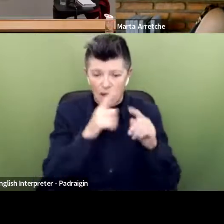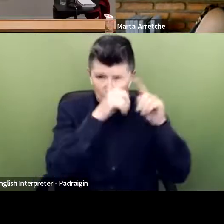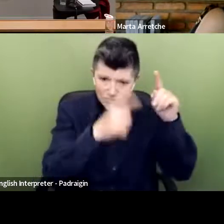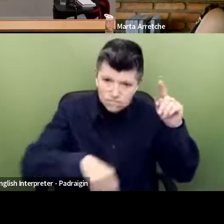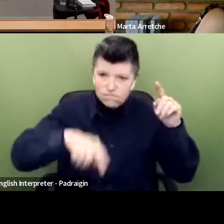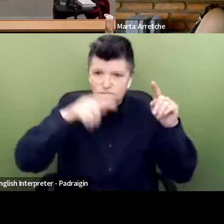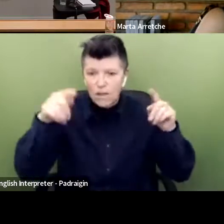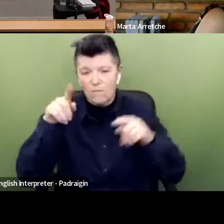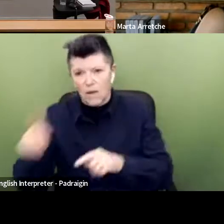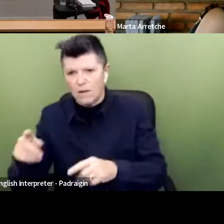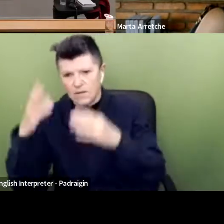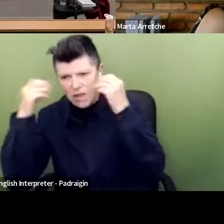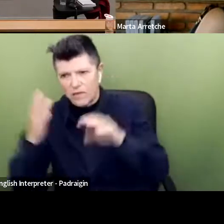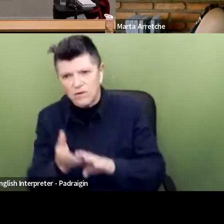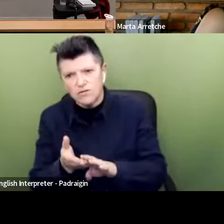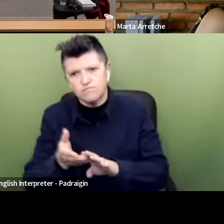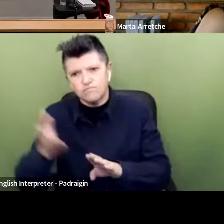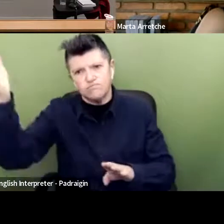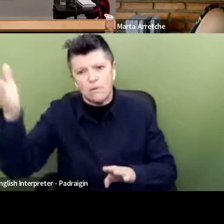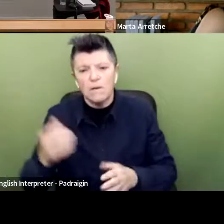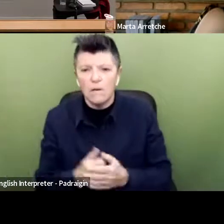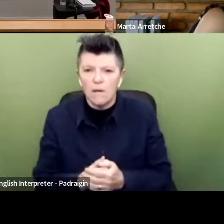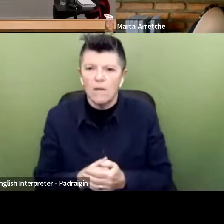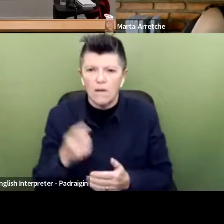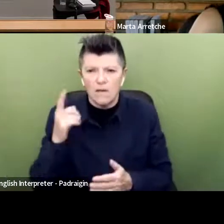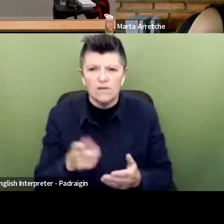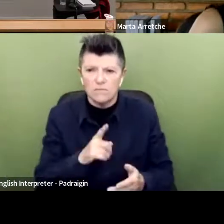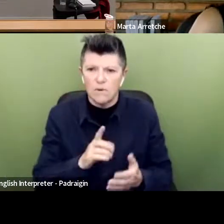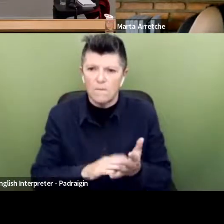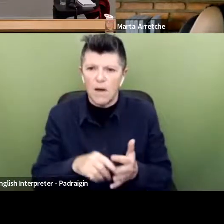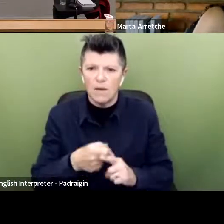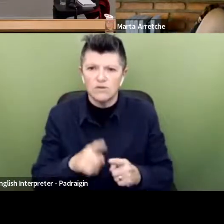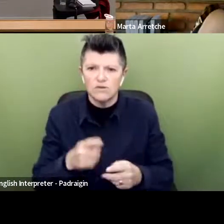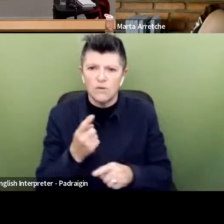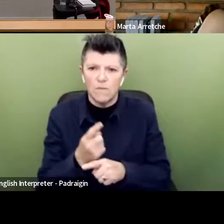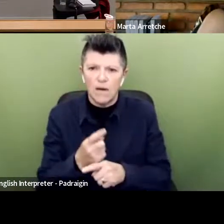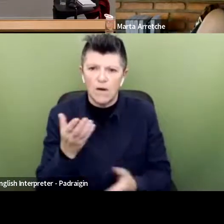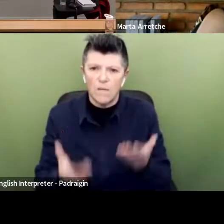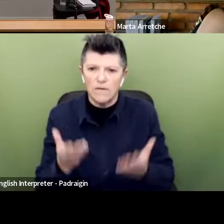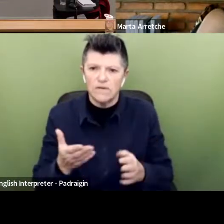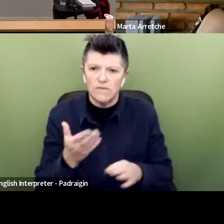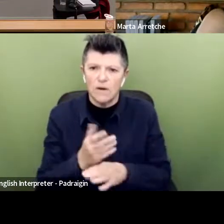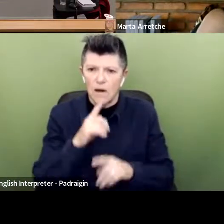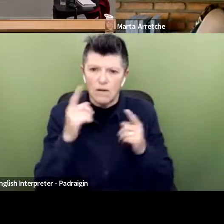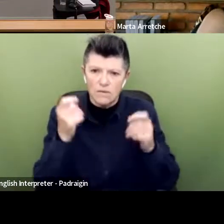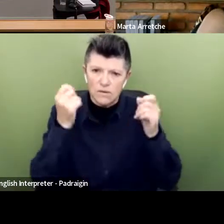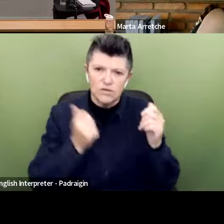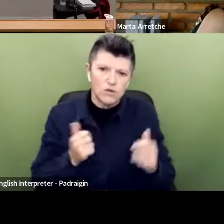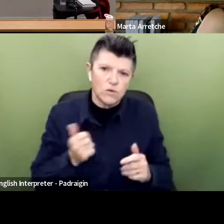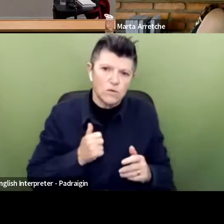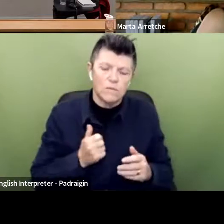line upwards. So, and this is why this comparative work, I think also that Mike was referring to, is so important, because we can't assume that these patterns work the